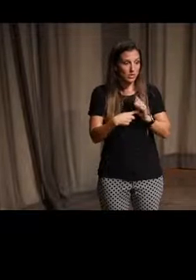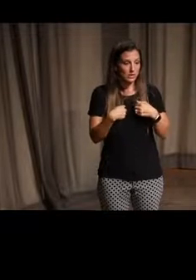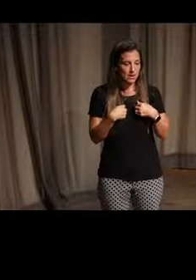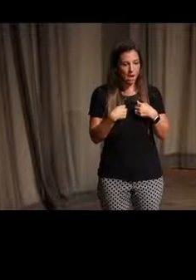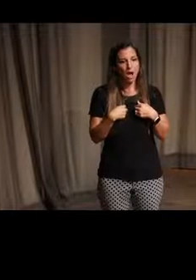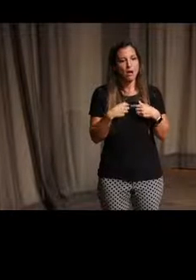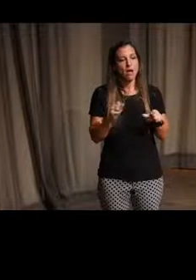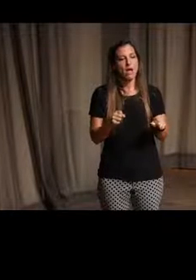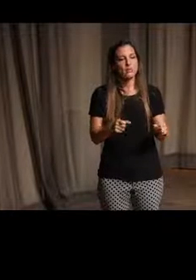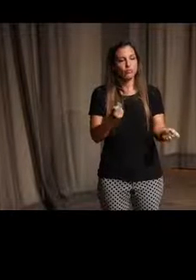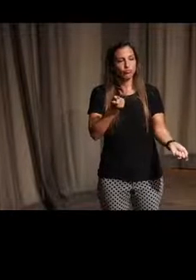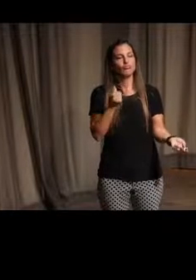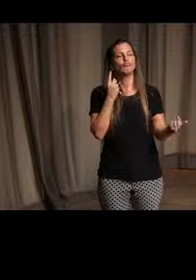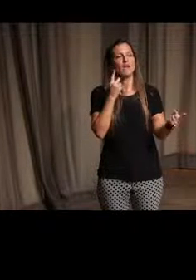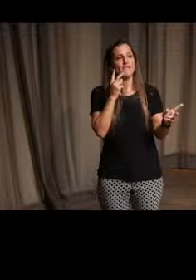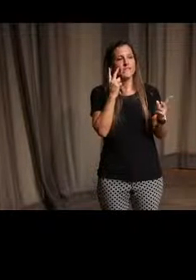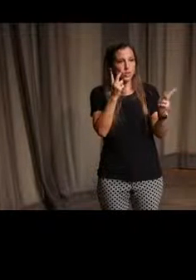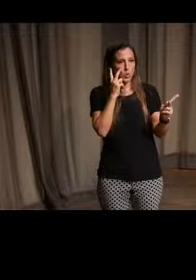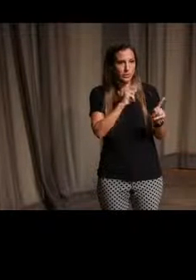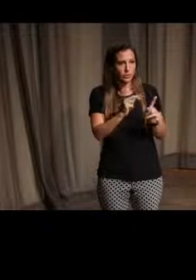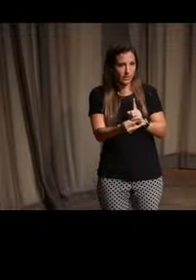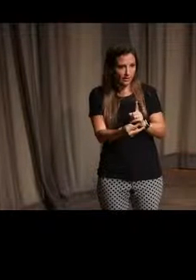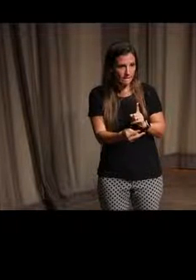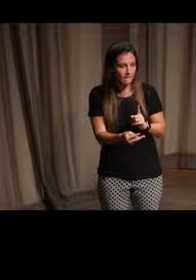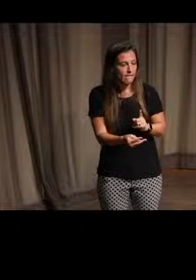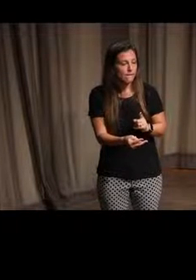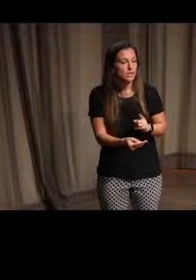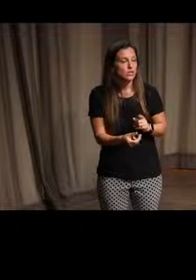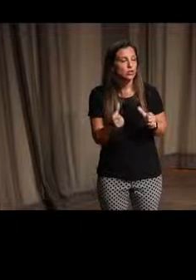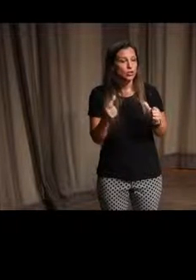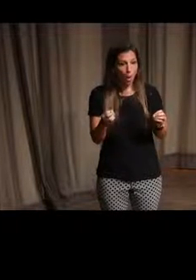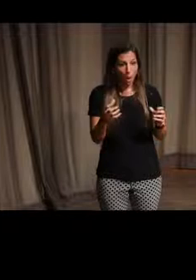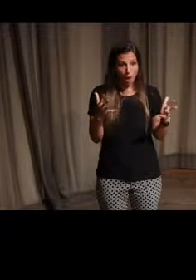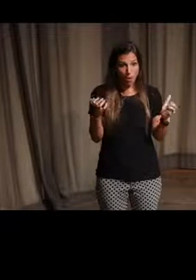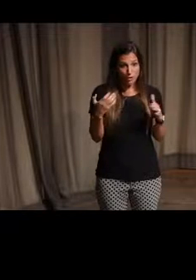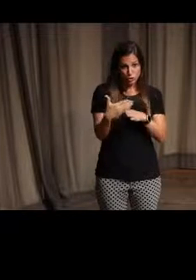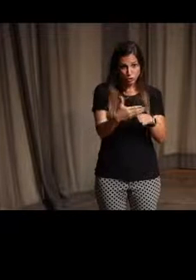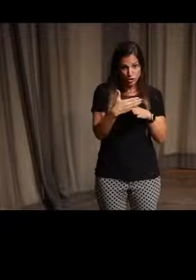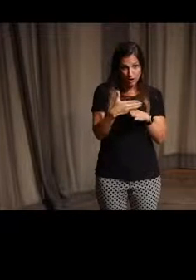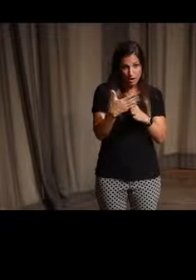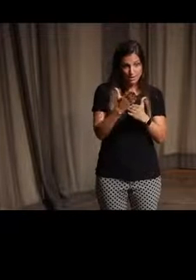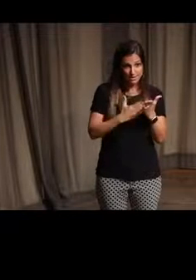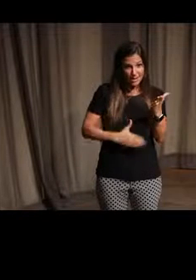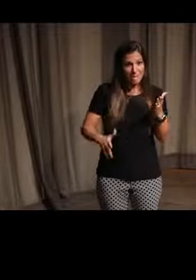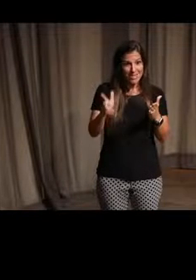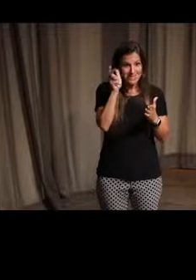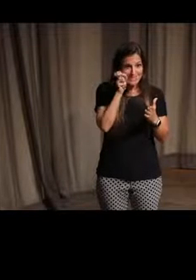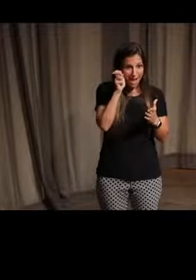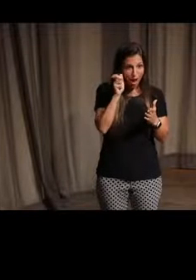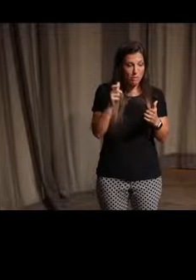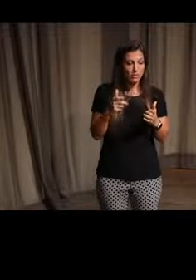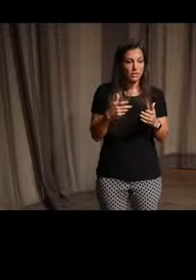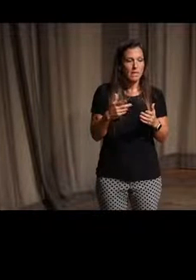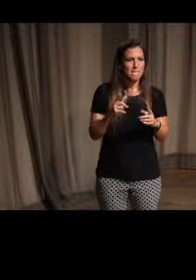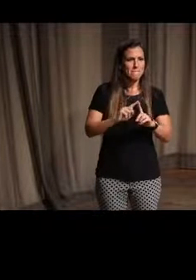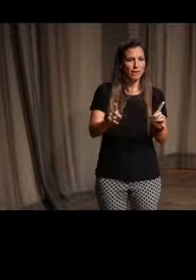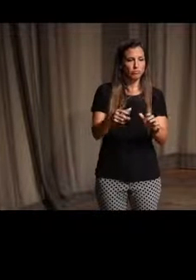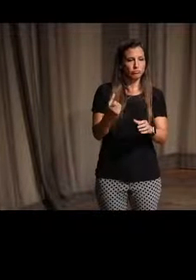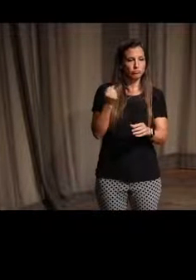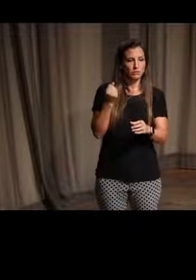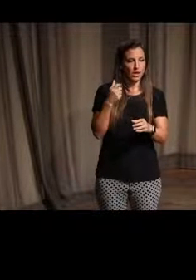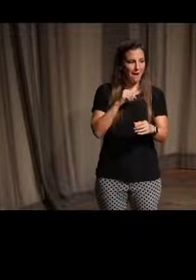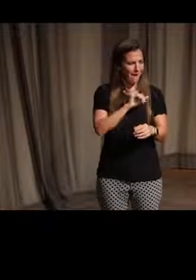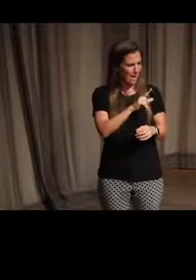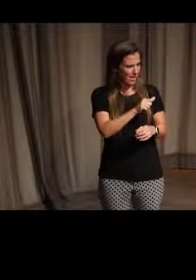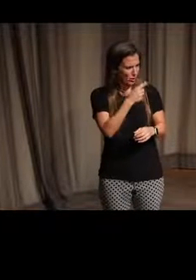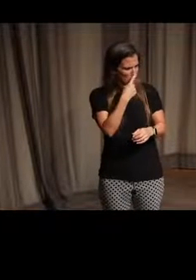I was able to kind of understand it from a visual perspective, right? So we want to share some of the audio with you guys as well, but before we do, Antonia, could